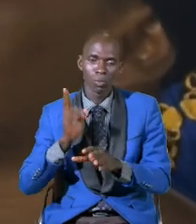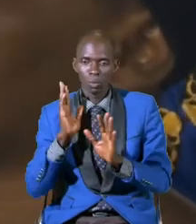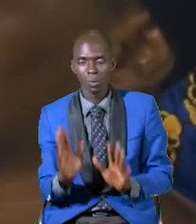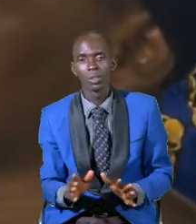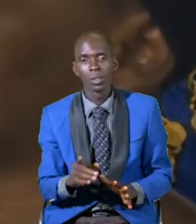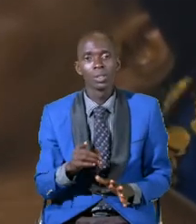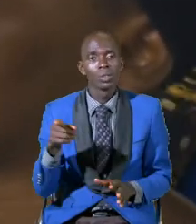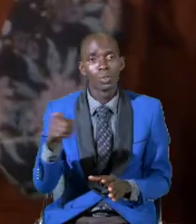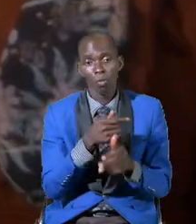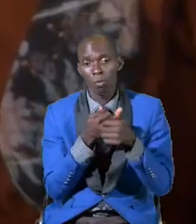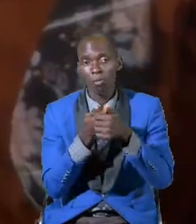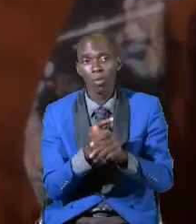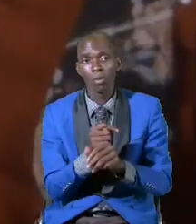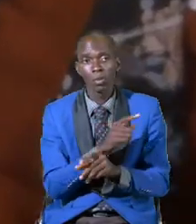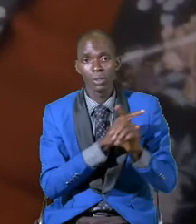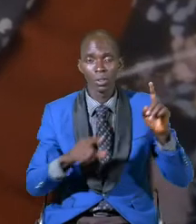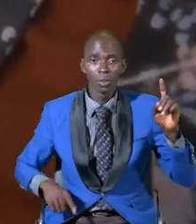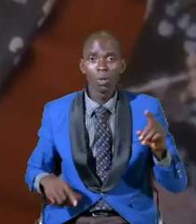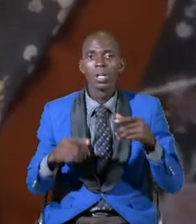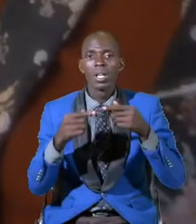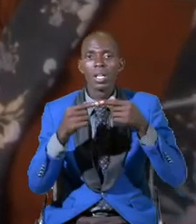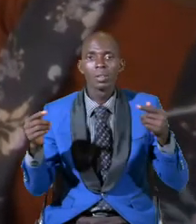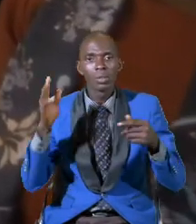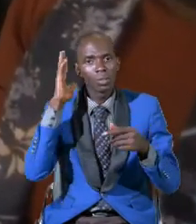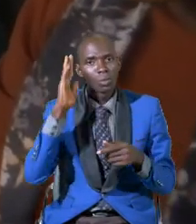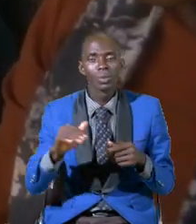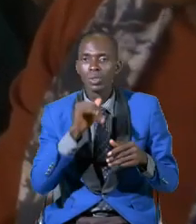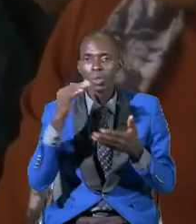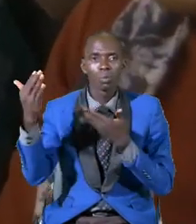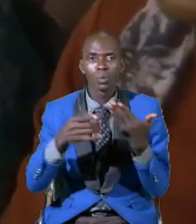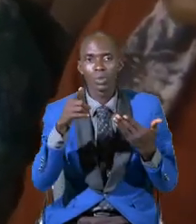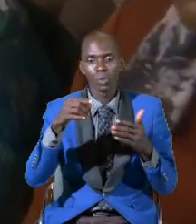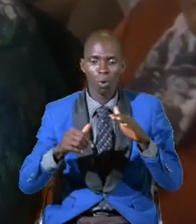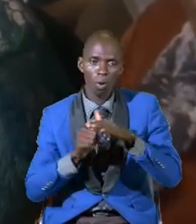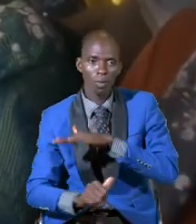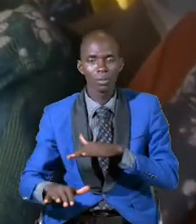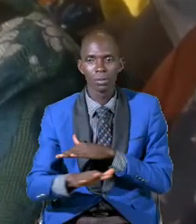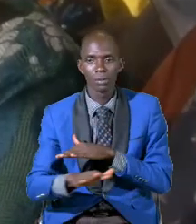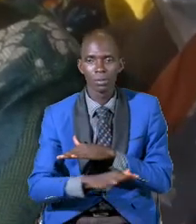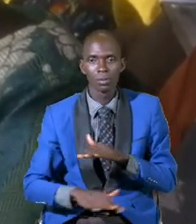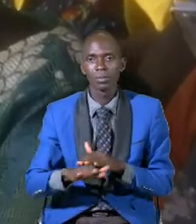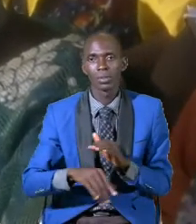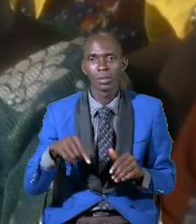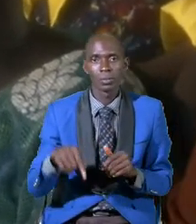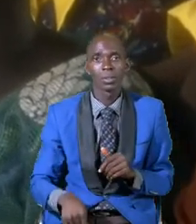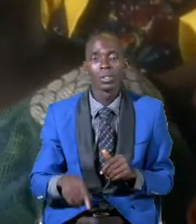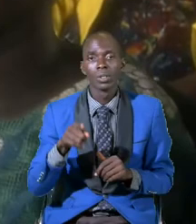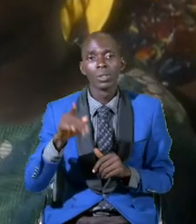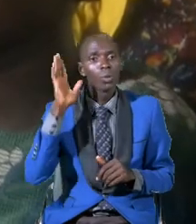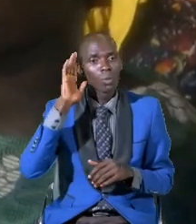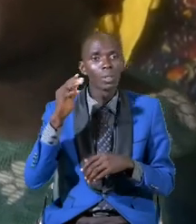the Lord, enemies will not trample you underfoot. He will make you what you ought to be